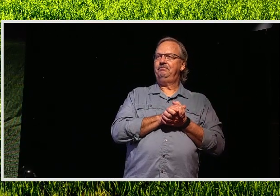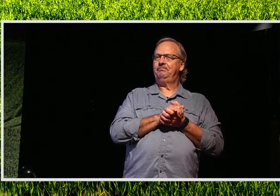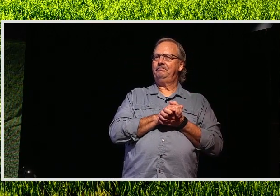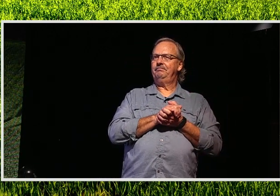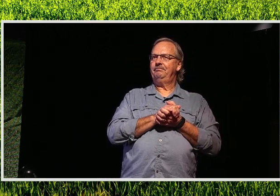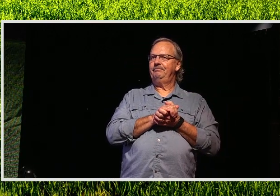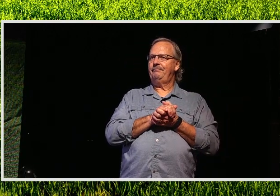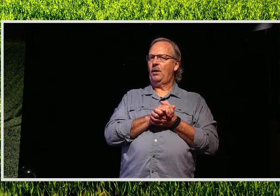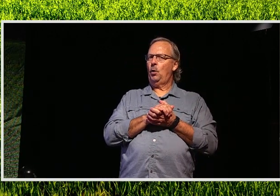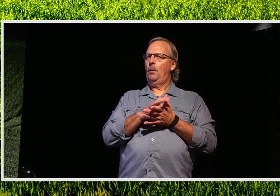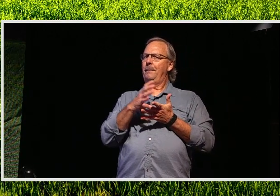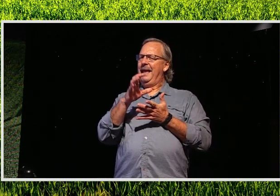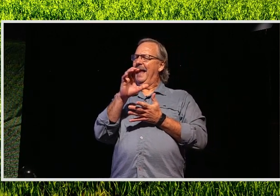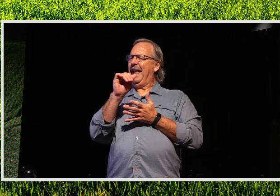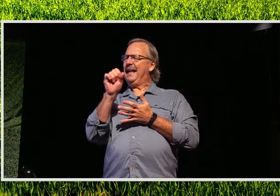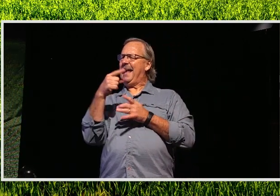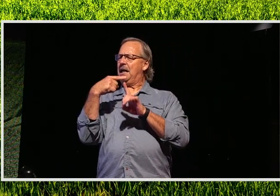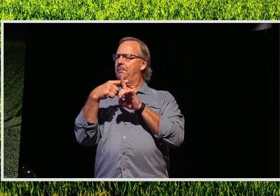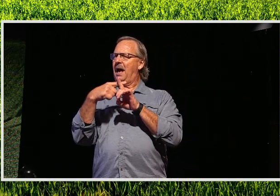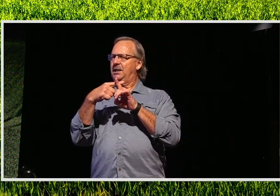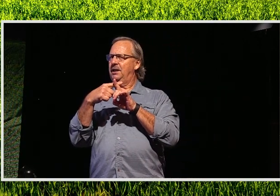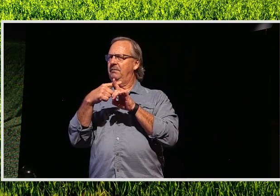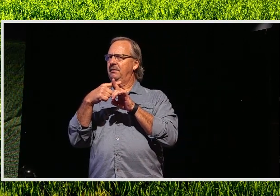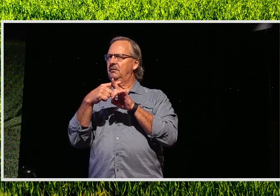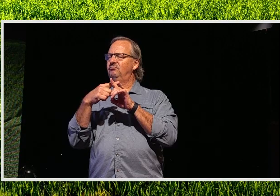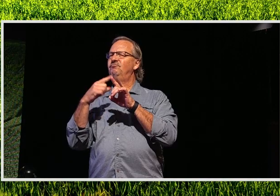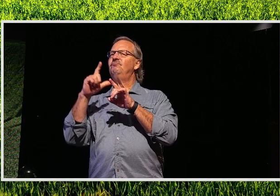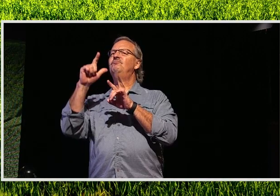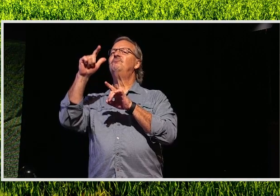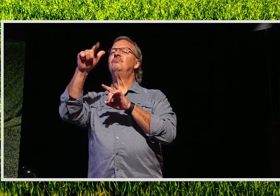be cash positive in 2025.